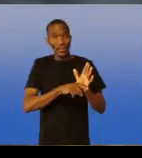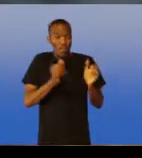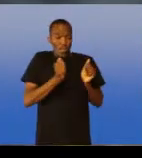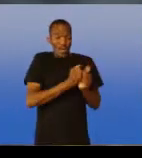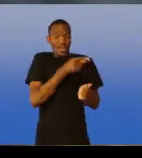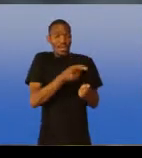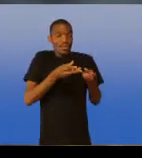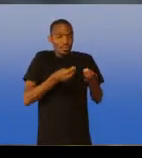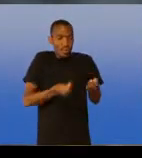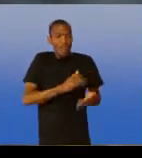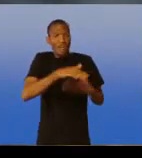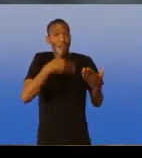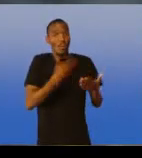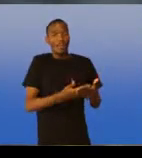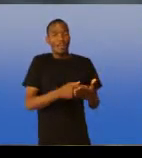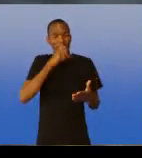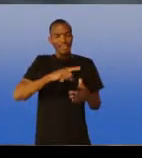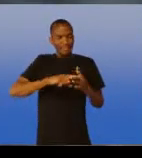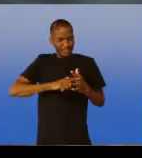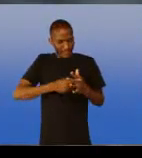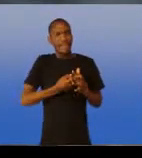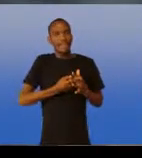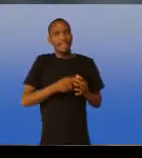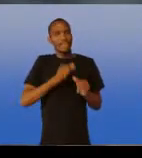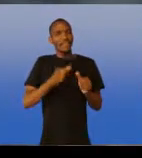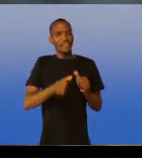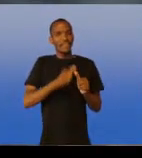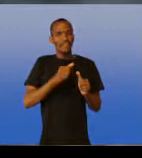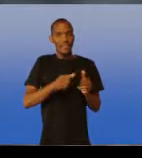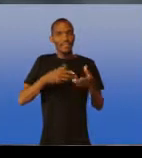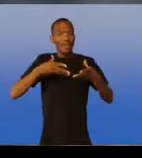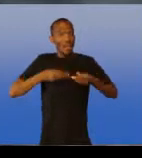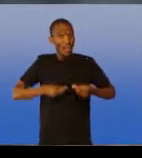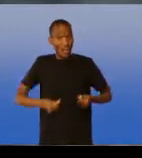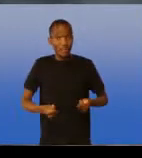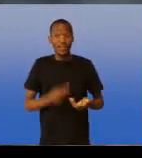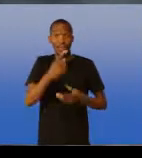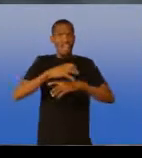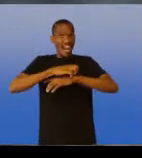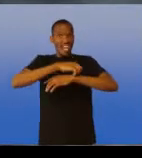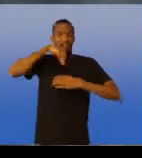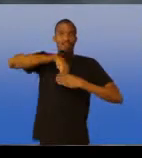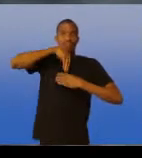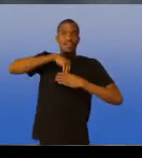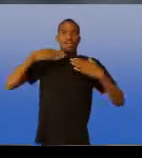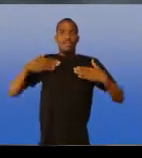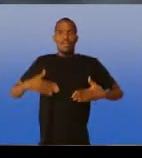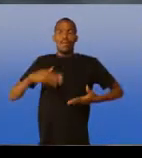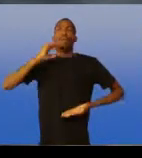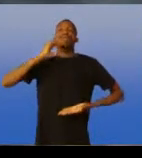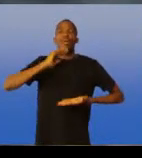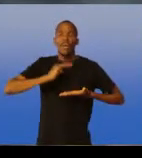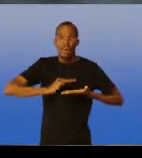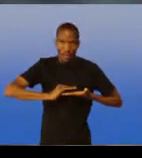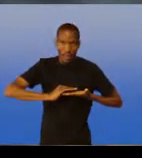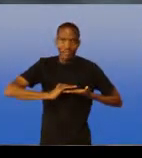you start your treatment early, you are able to keep the viral load low, so